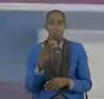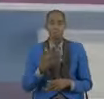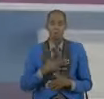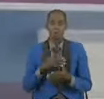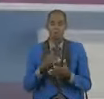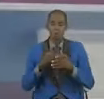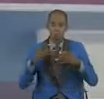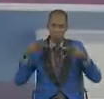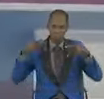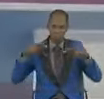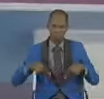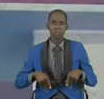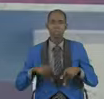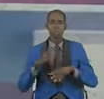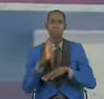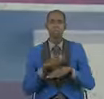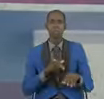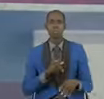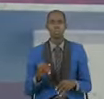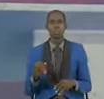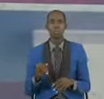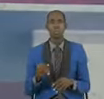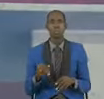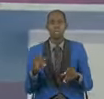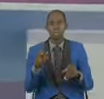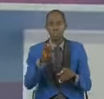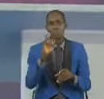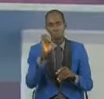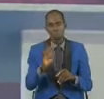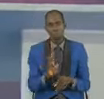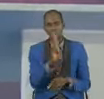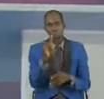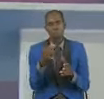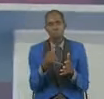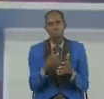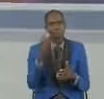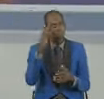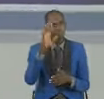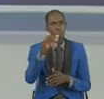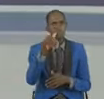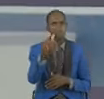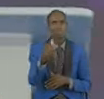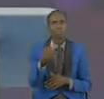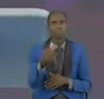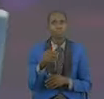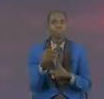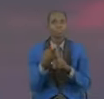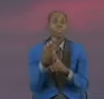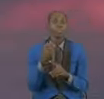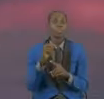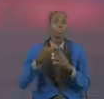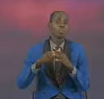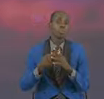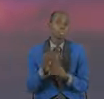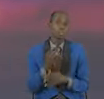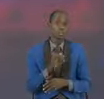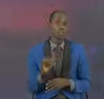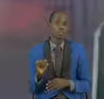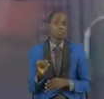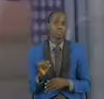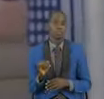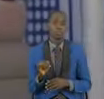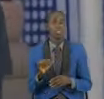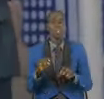calling. As you apply that to yourself, from the beginning, even before